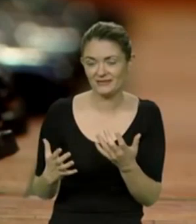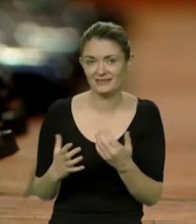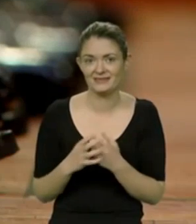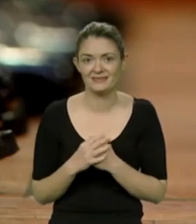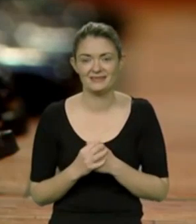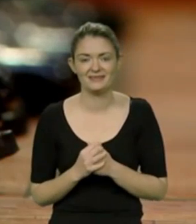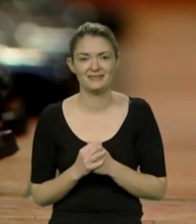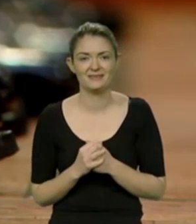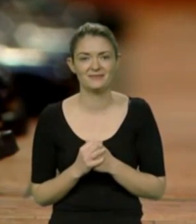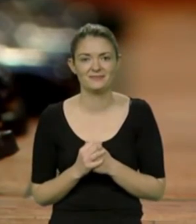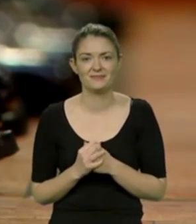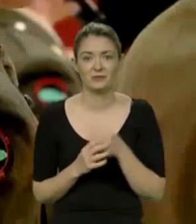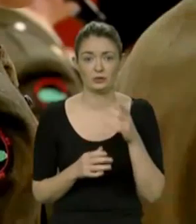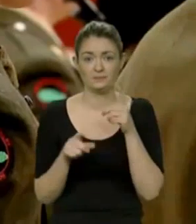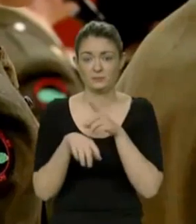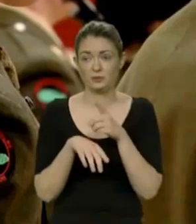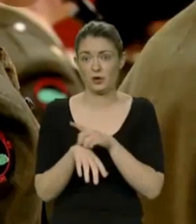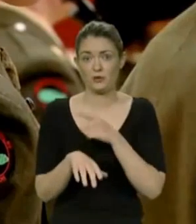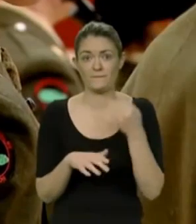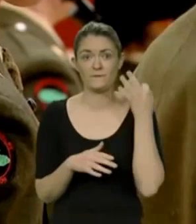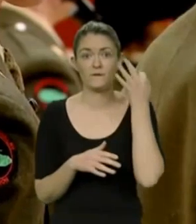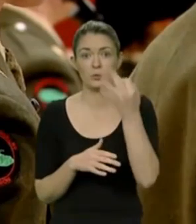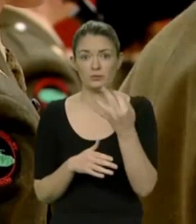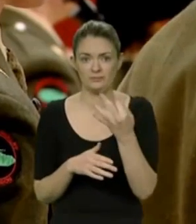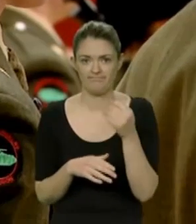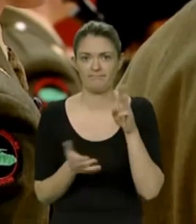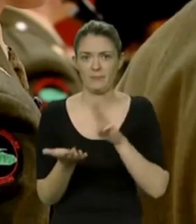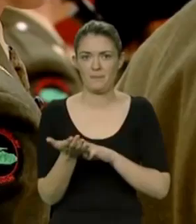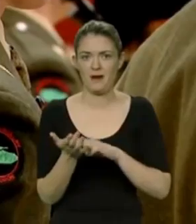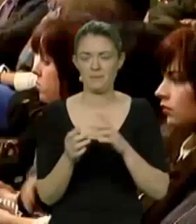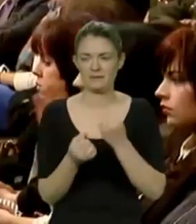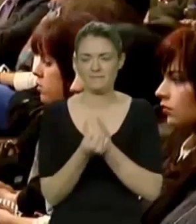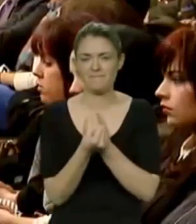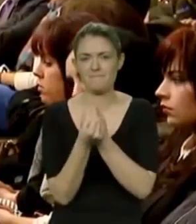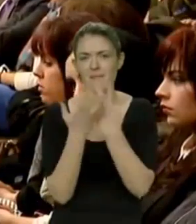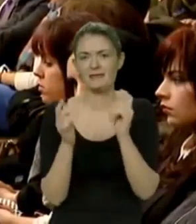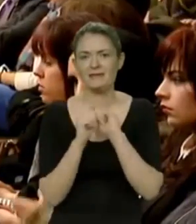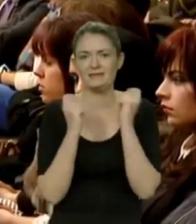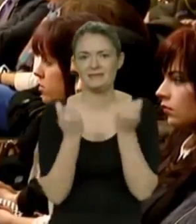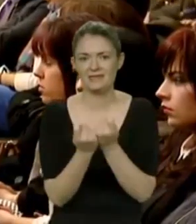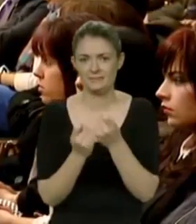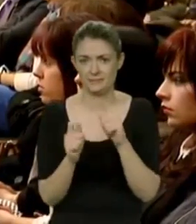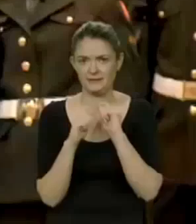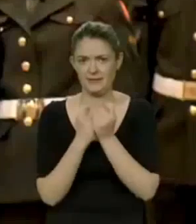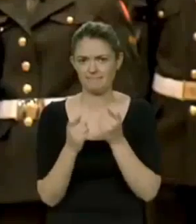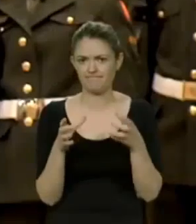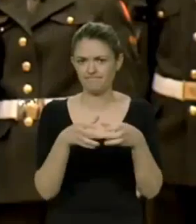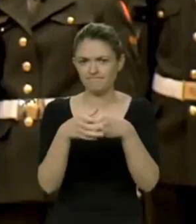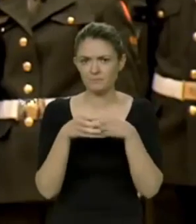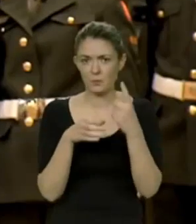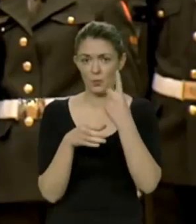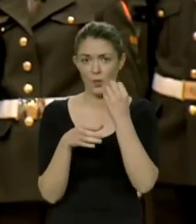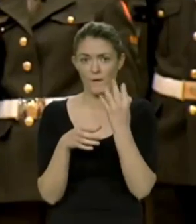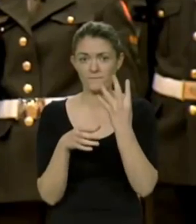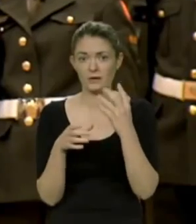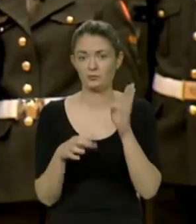During your future careers in Oakleigh Maharan, you will be members of many teams, but the team that comprises the members of the